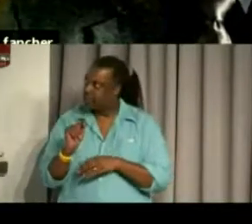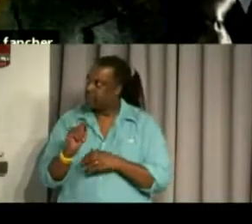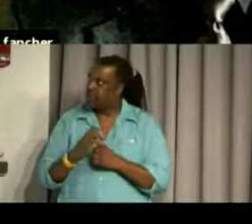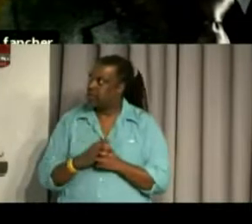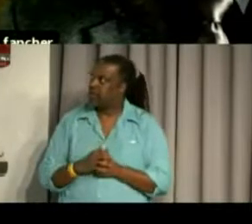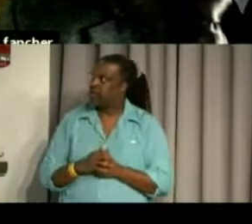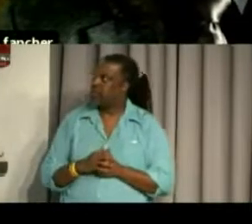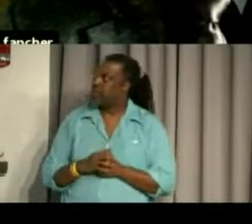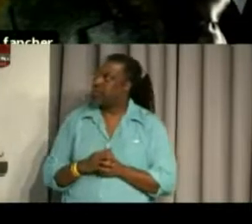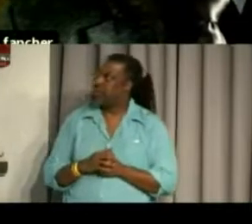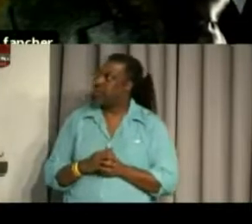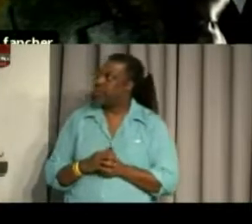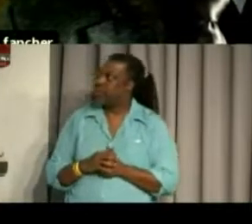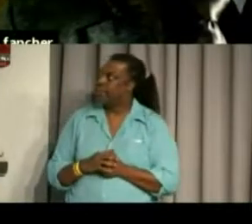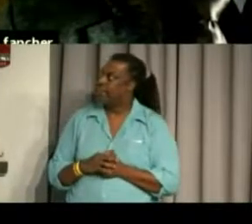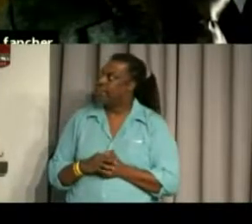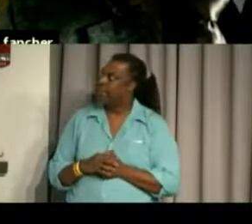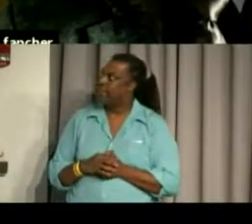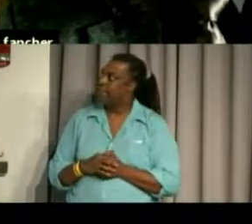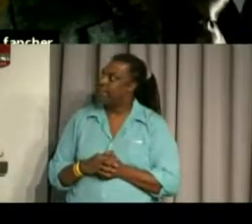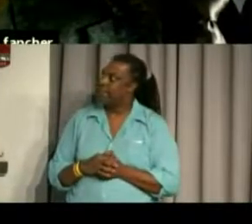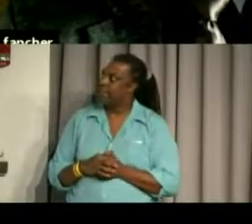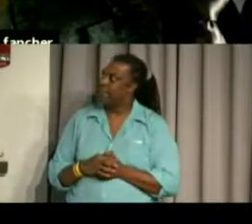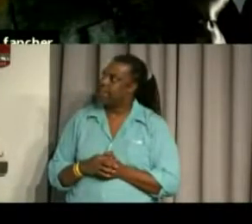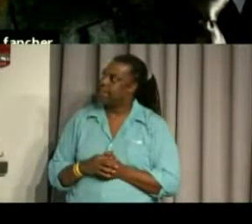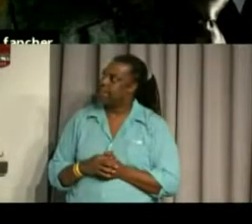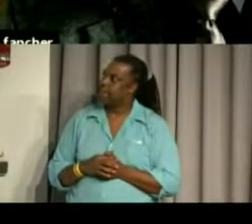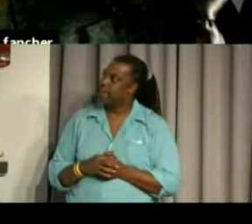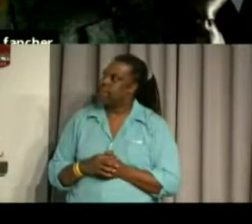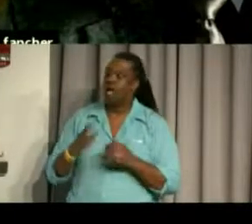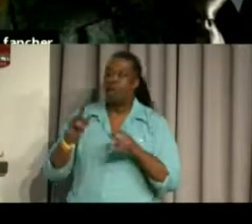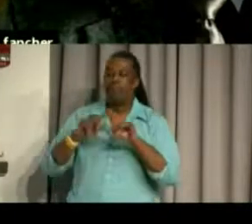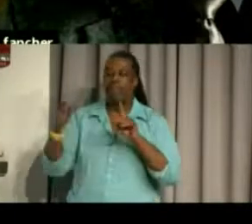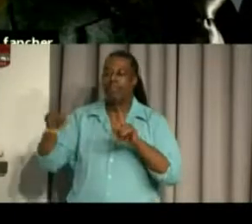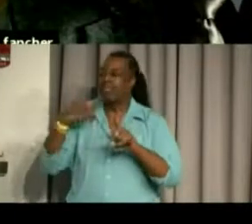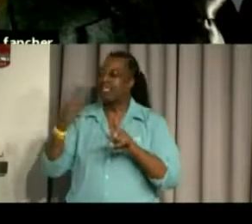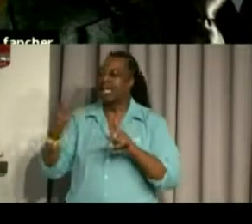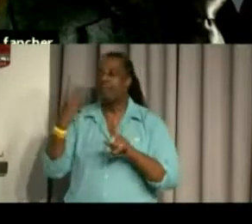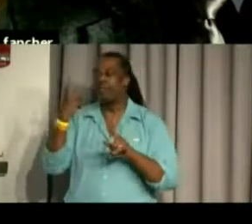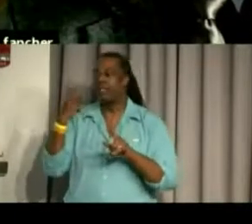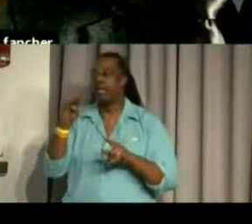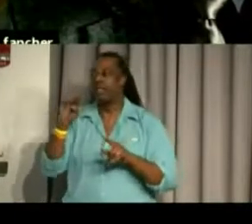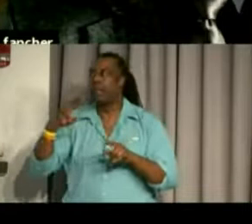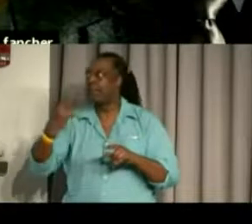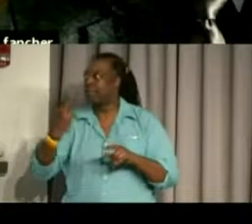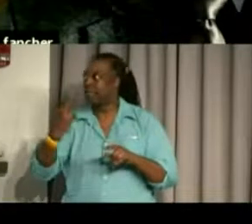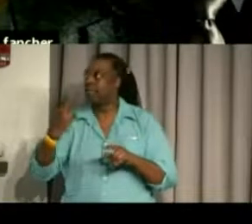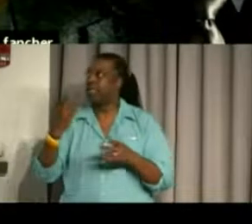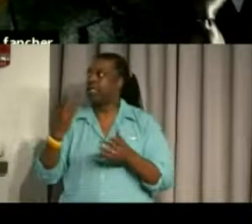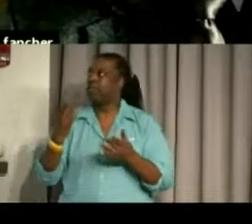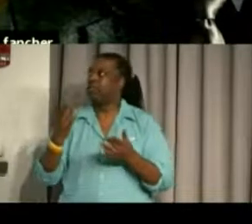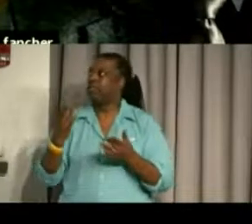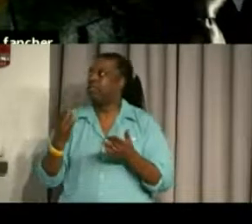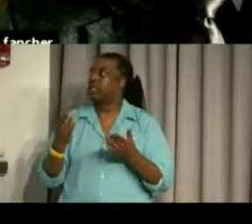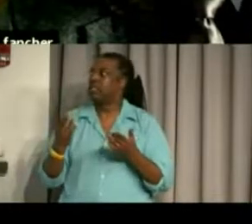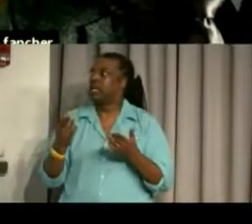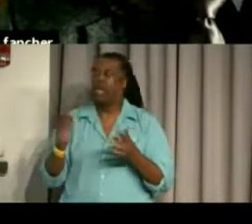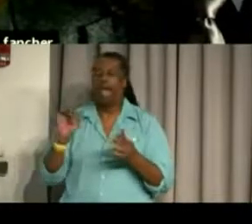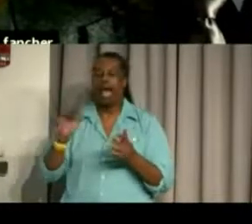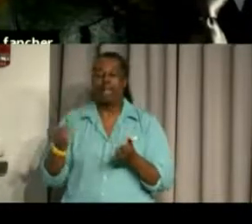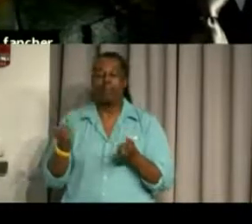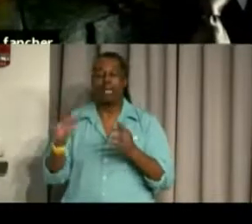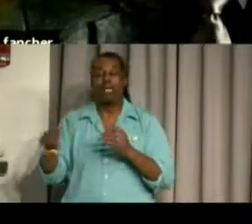remember some of the narratives was well, these communities, because Michigan, like many other communities across